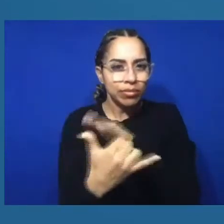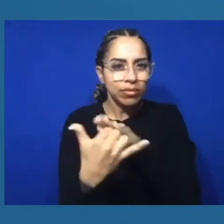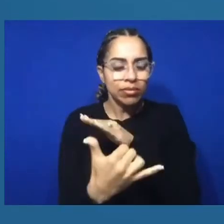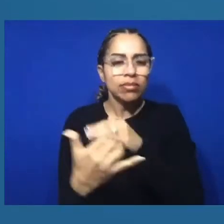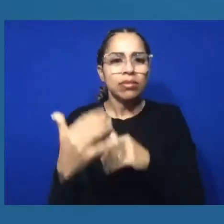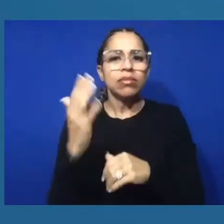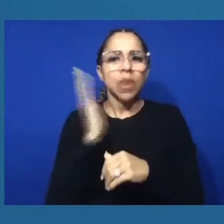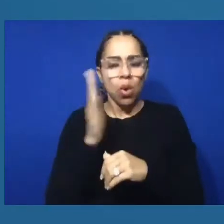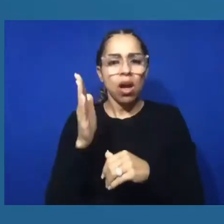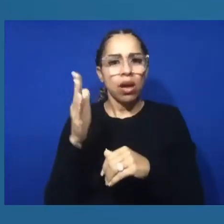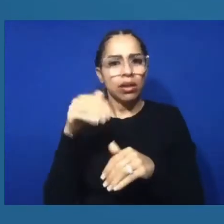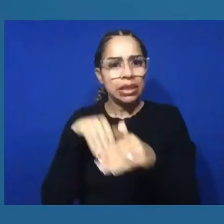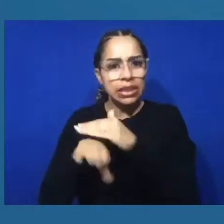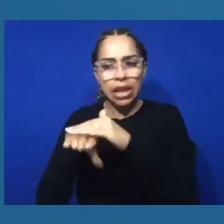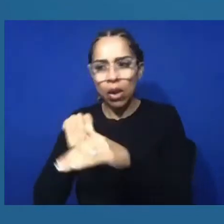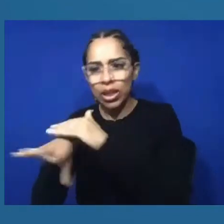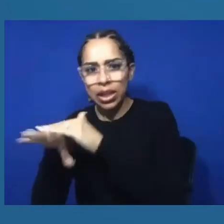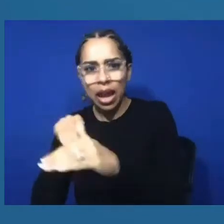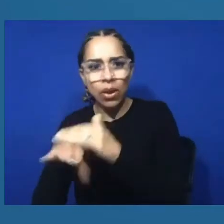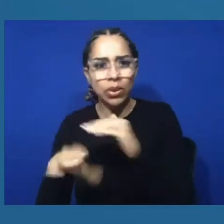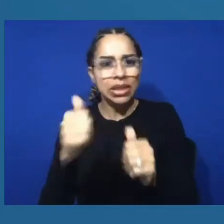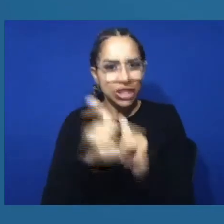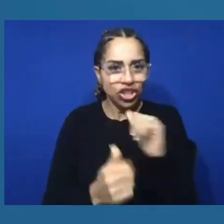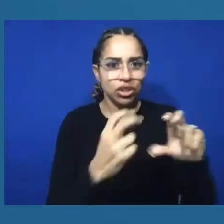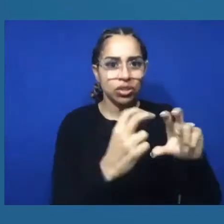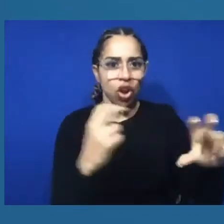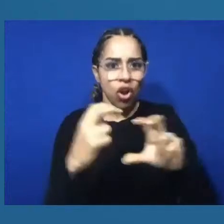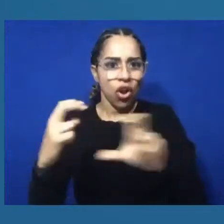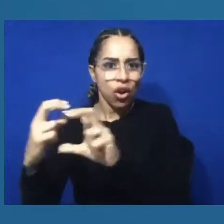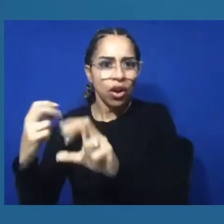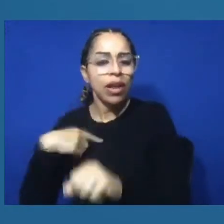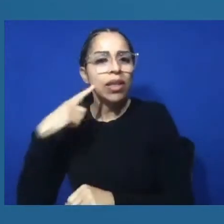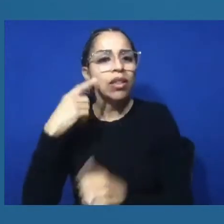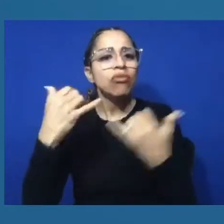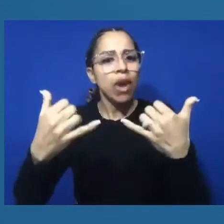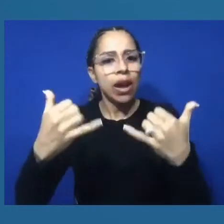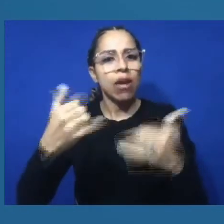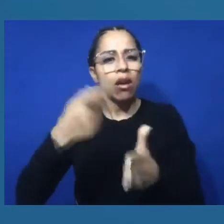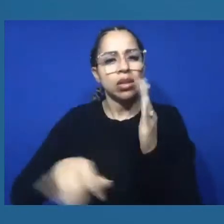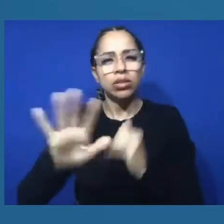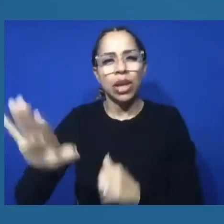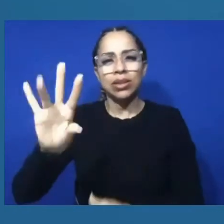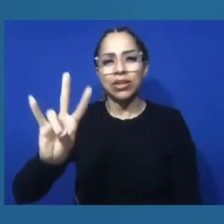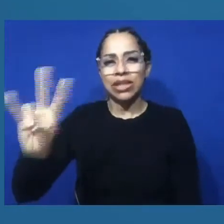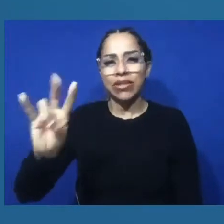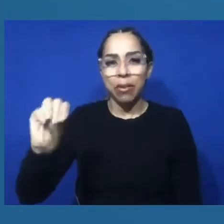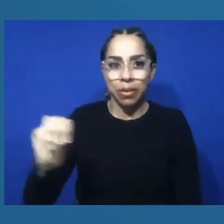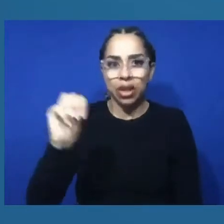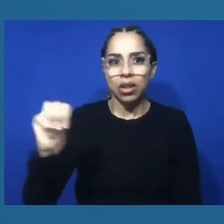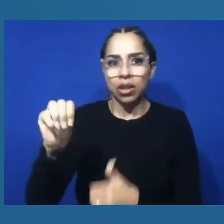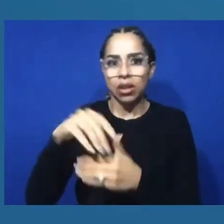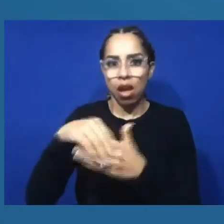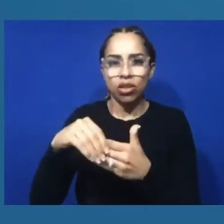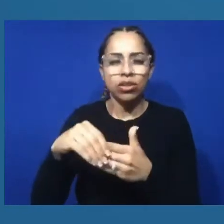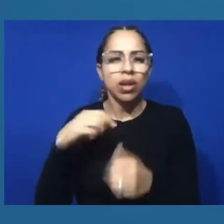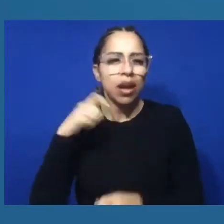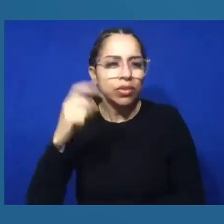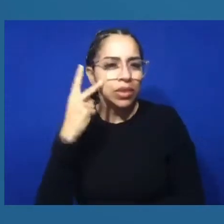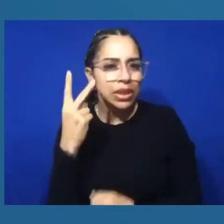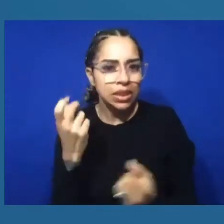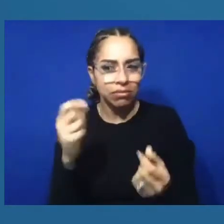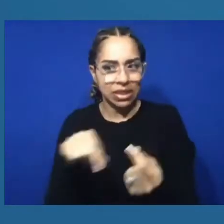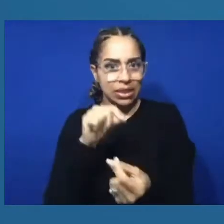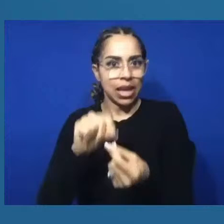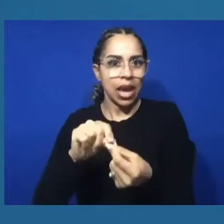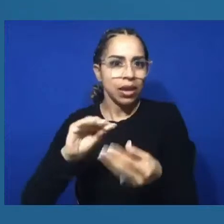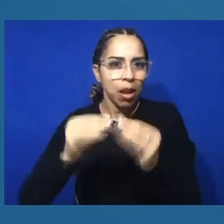now, I think the costs are about $77 million to make that investment, and I have to get the exact numbers on how many that's going to. We're just working